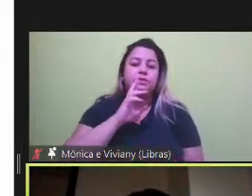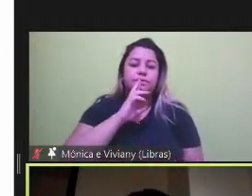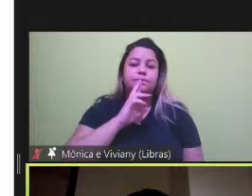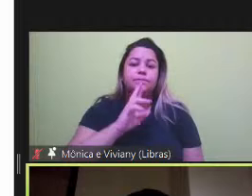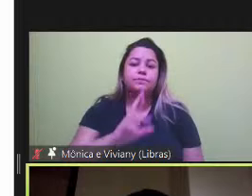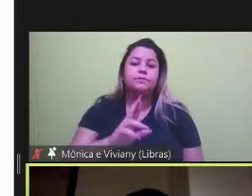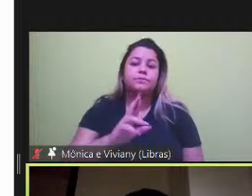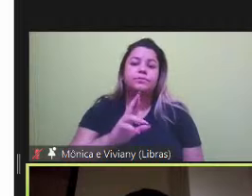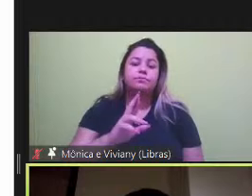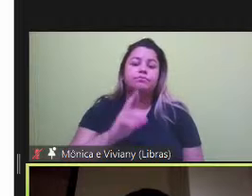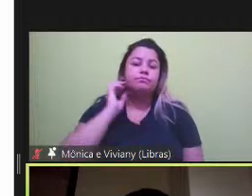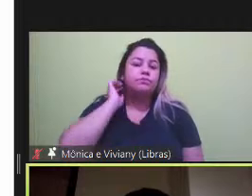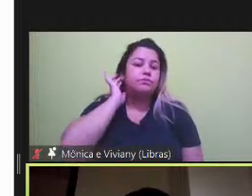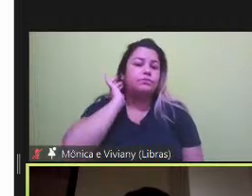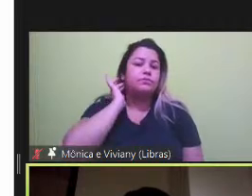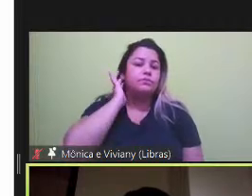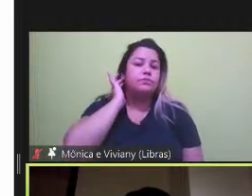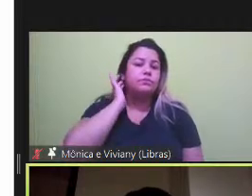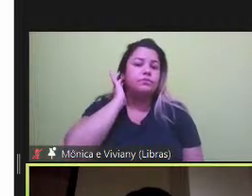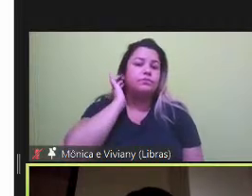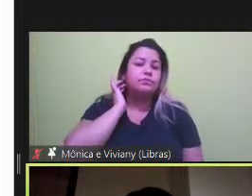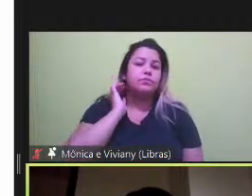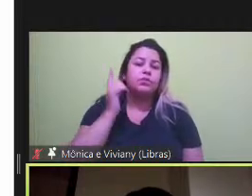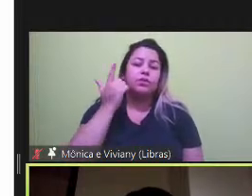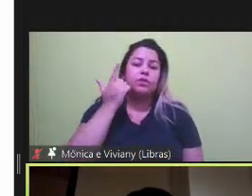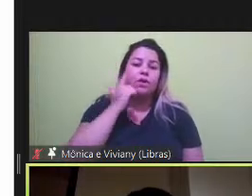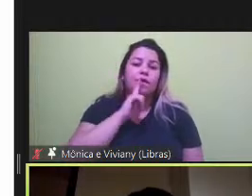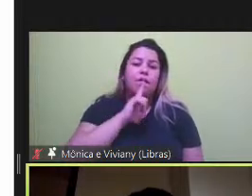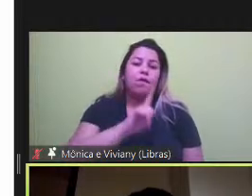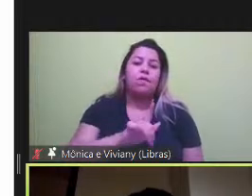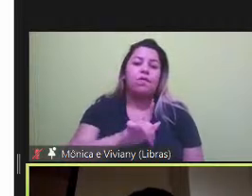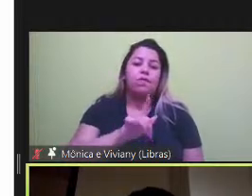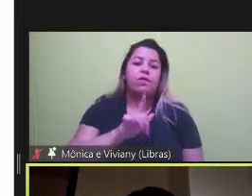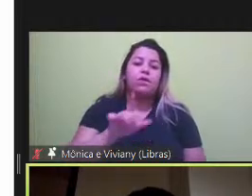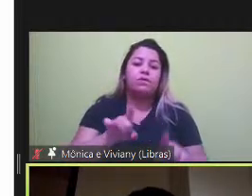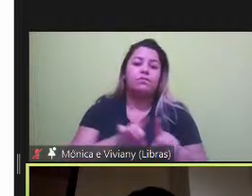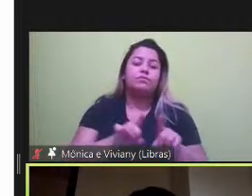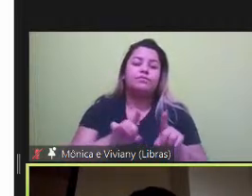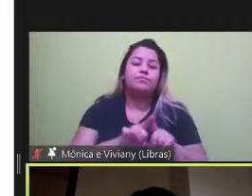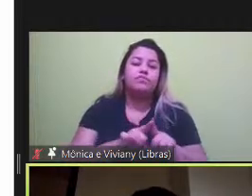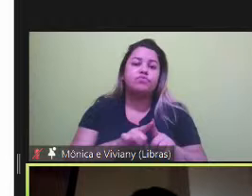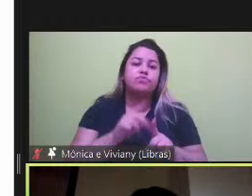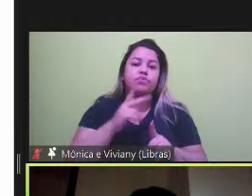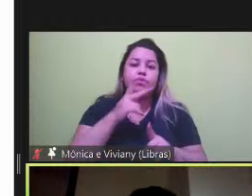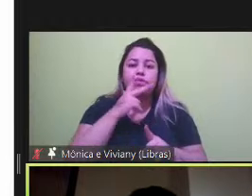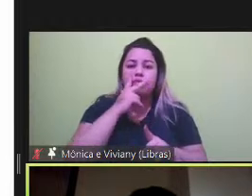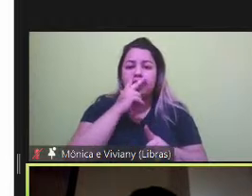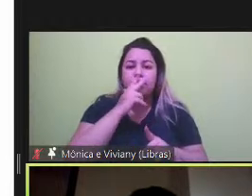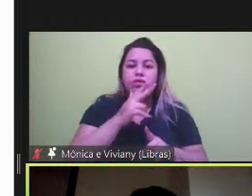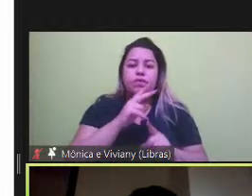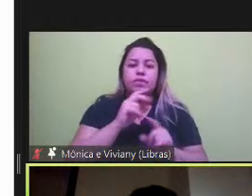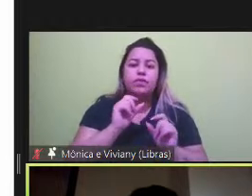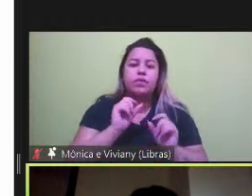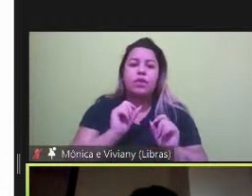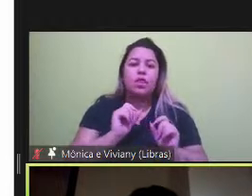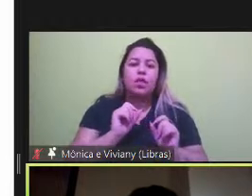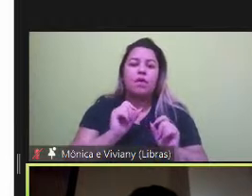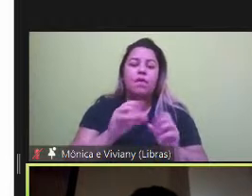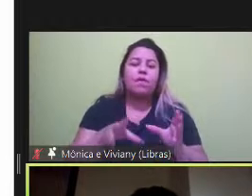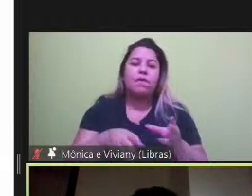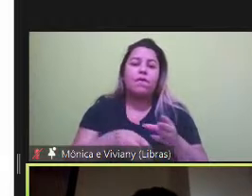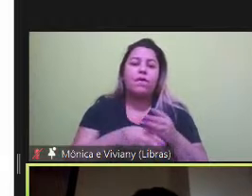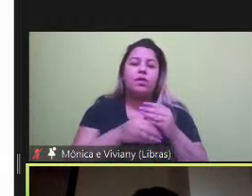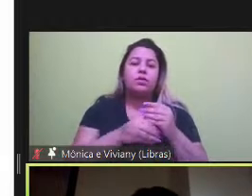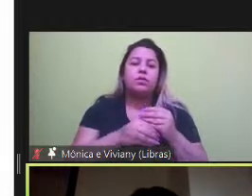change. So here I have some results that we managed to achieve. For the categories of